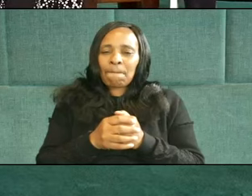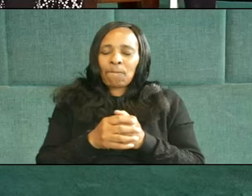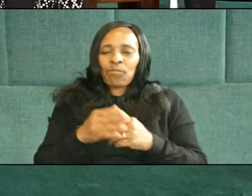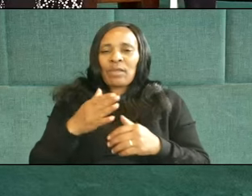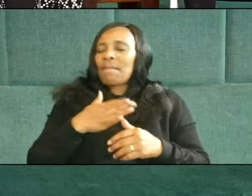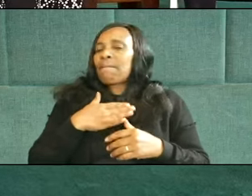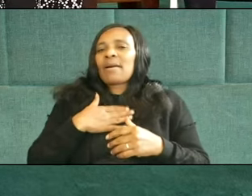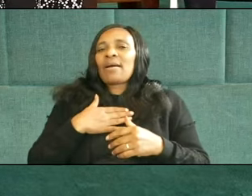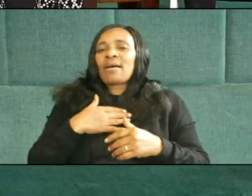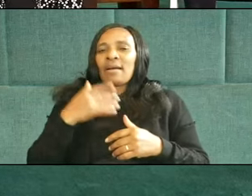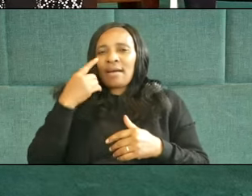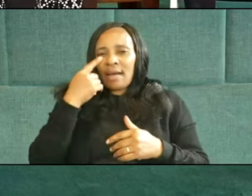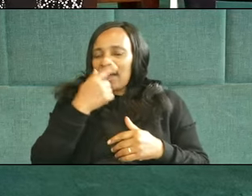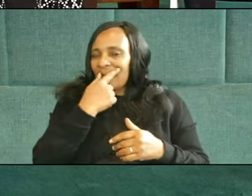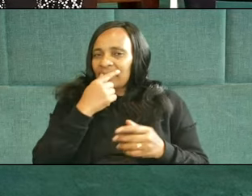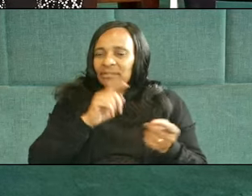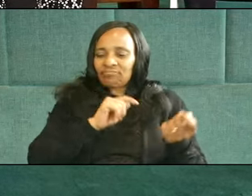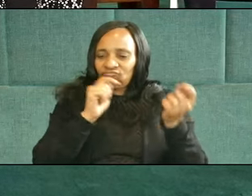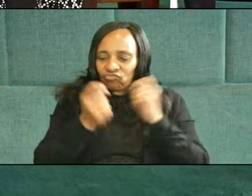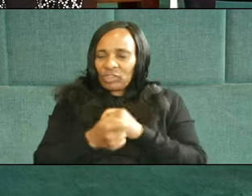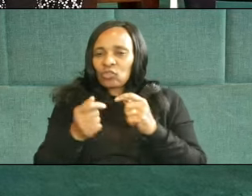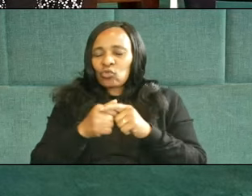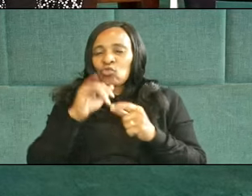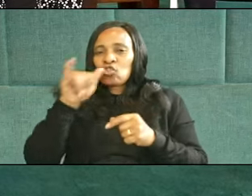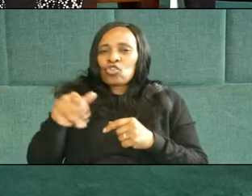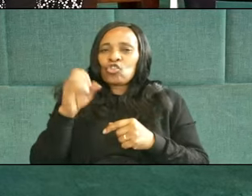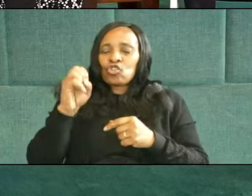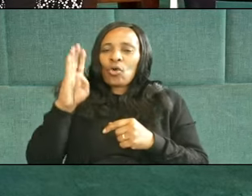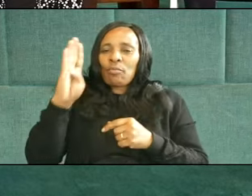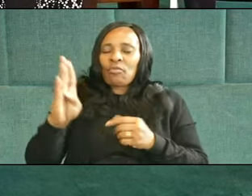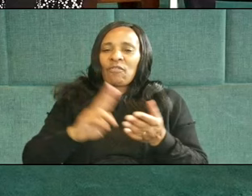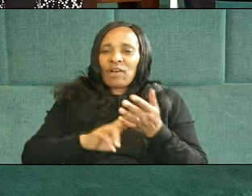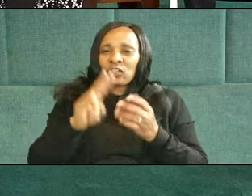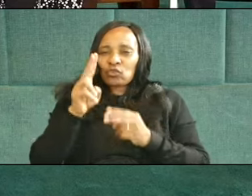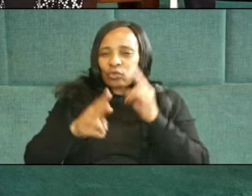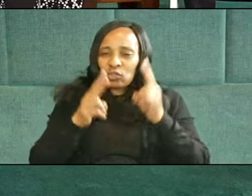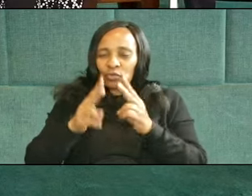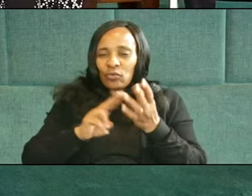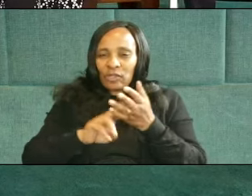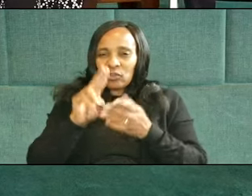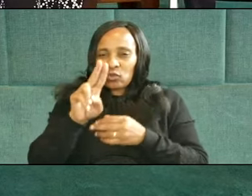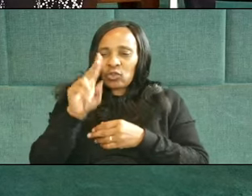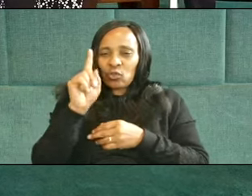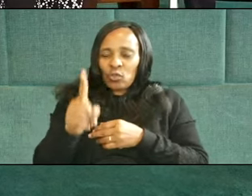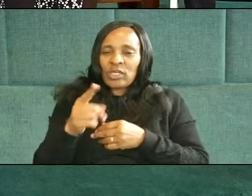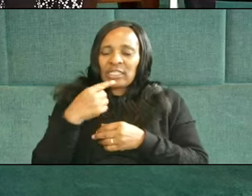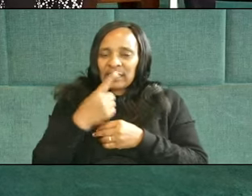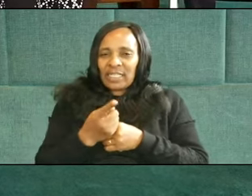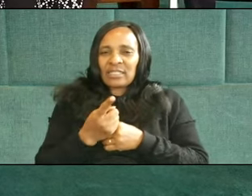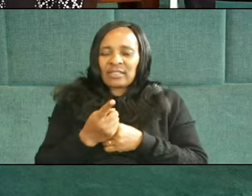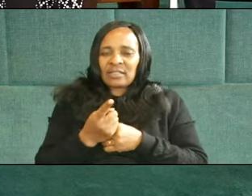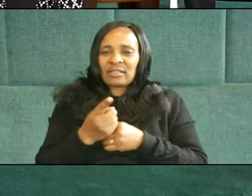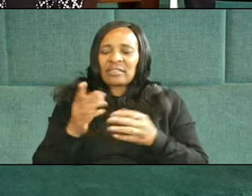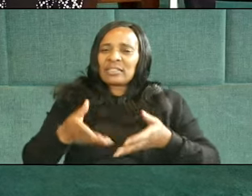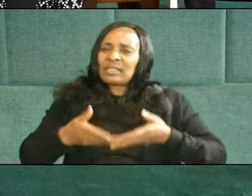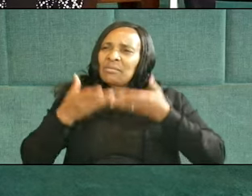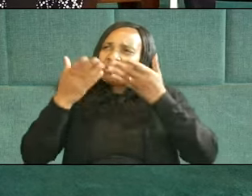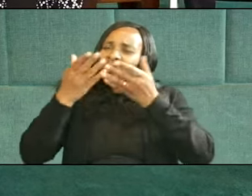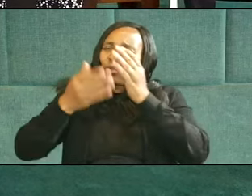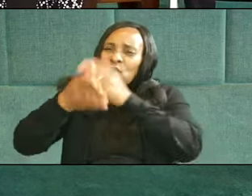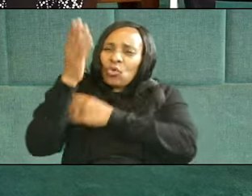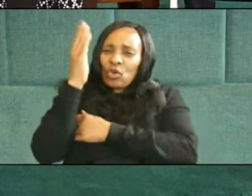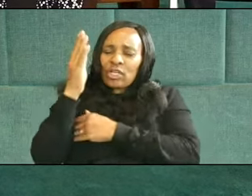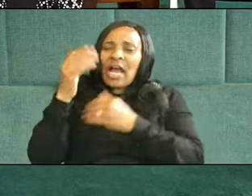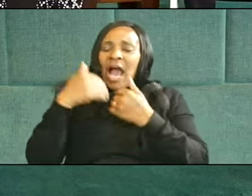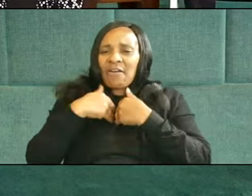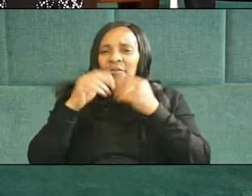My eyes immediately turned to Job 22, verses 21. Mm-hmm. And it says, "Submit to God and be at peace